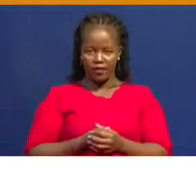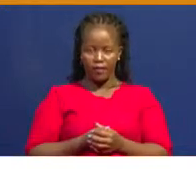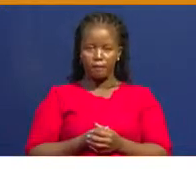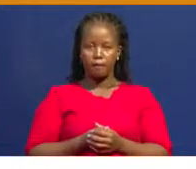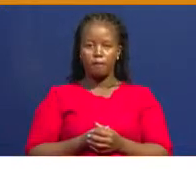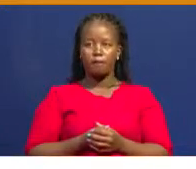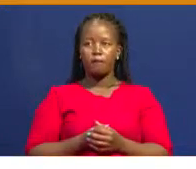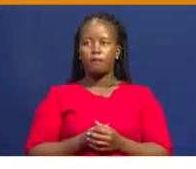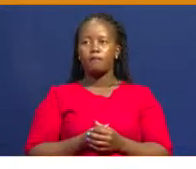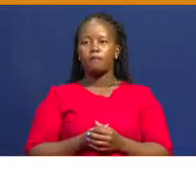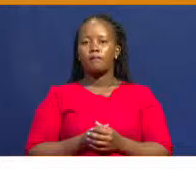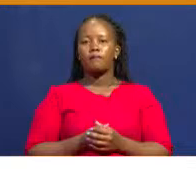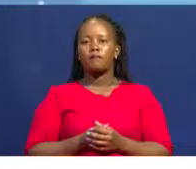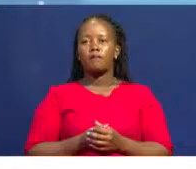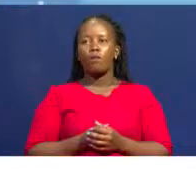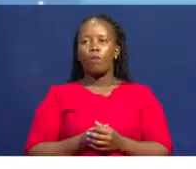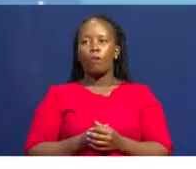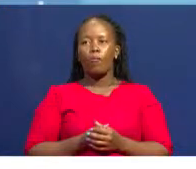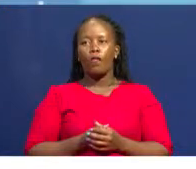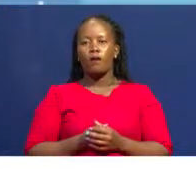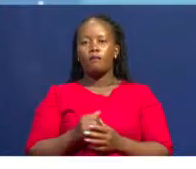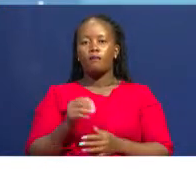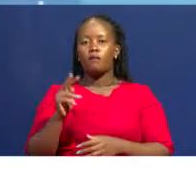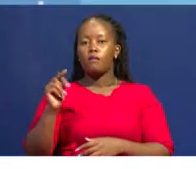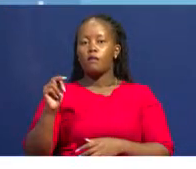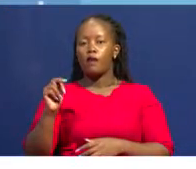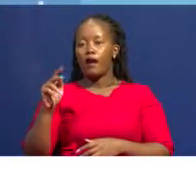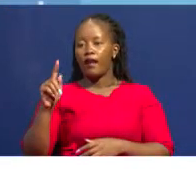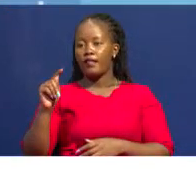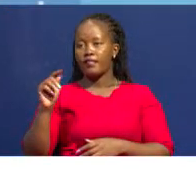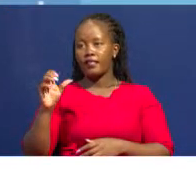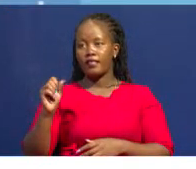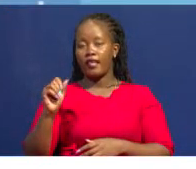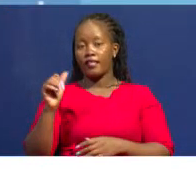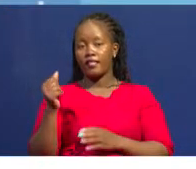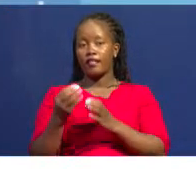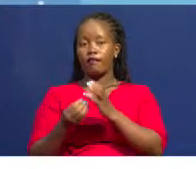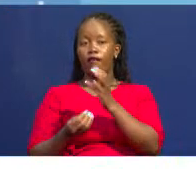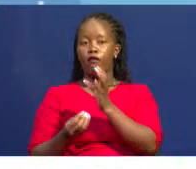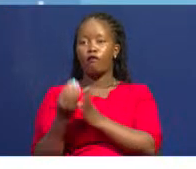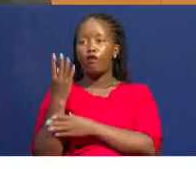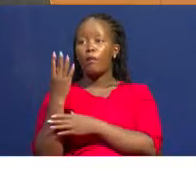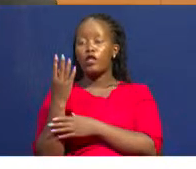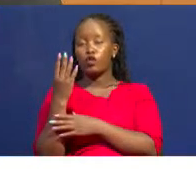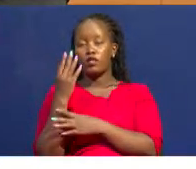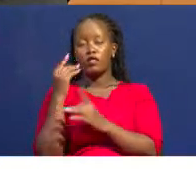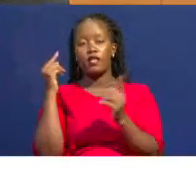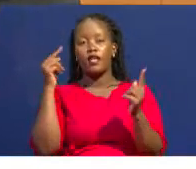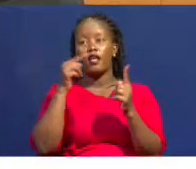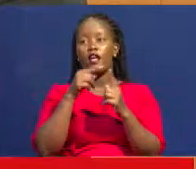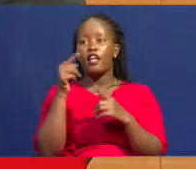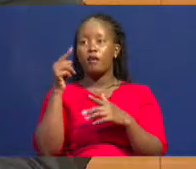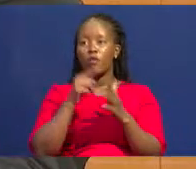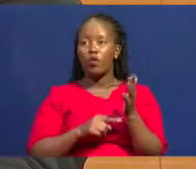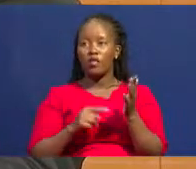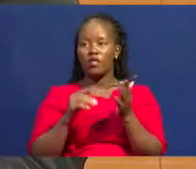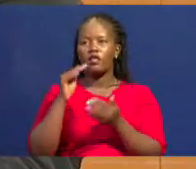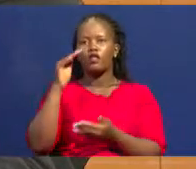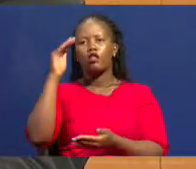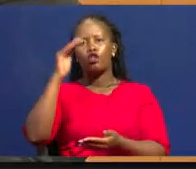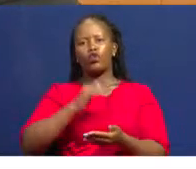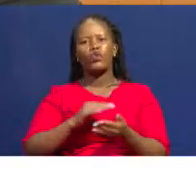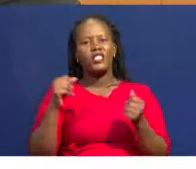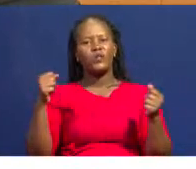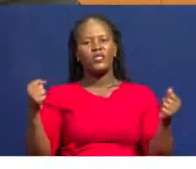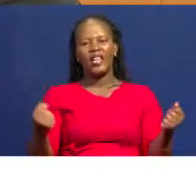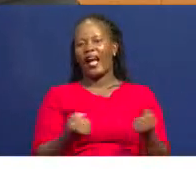please. Yes. Please. A minute. NTSA, the formation of NTSA was to make sure they reduce these accidents. And I